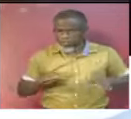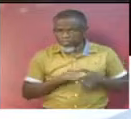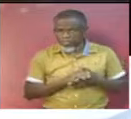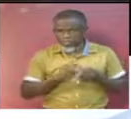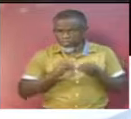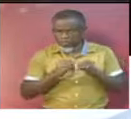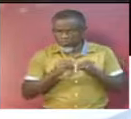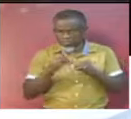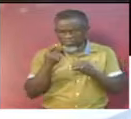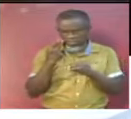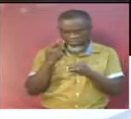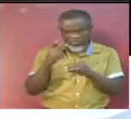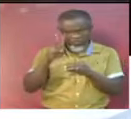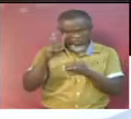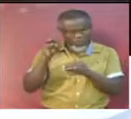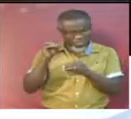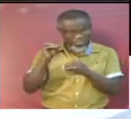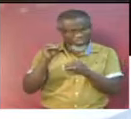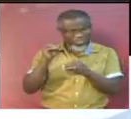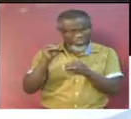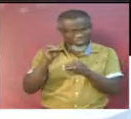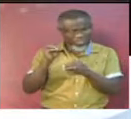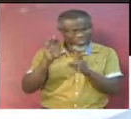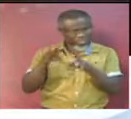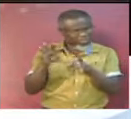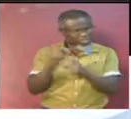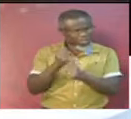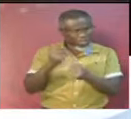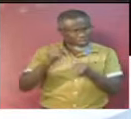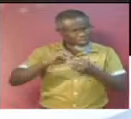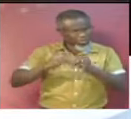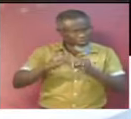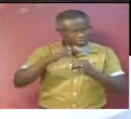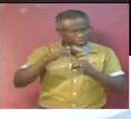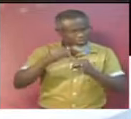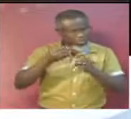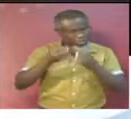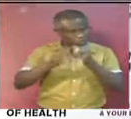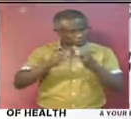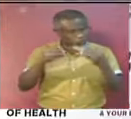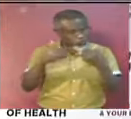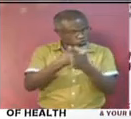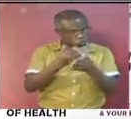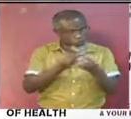was just wondering if we can have an update on that figure, please. Thank you.